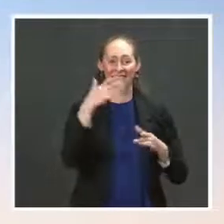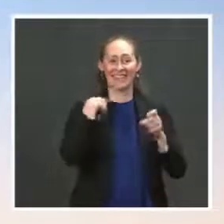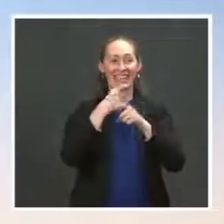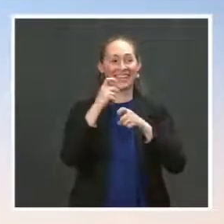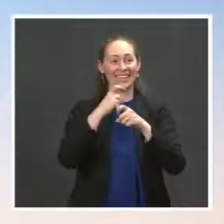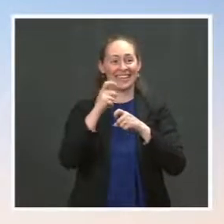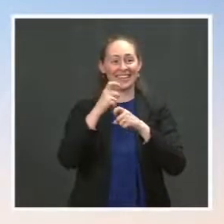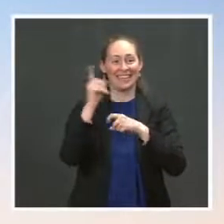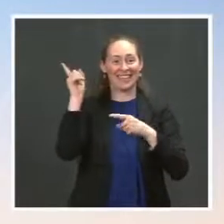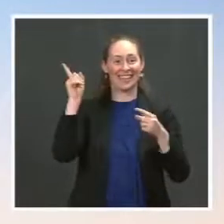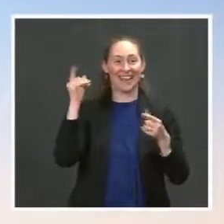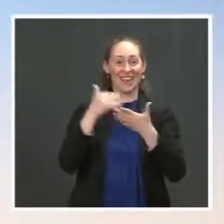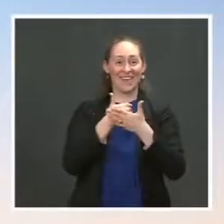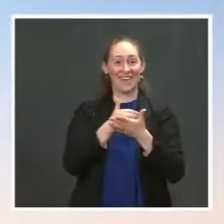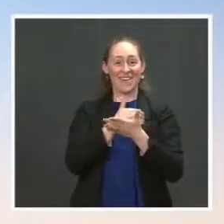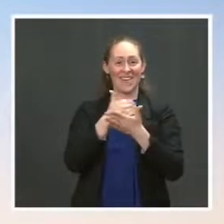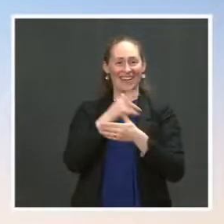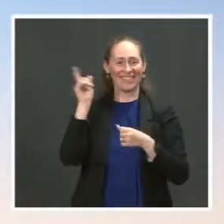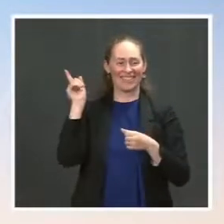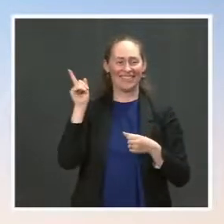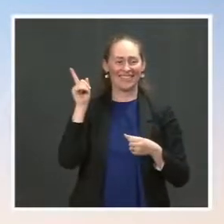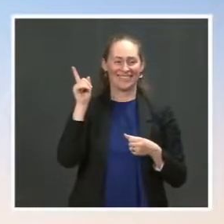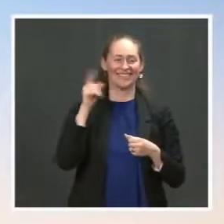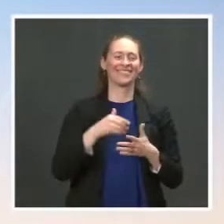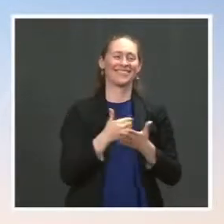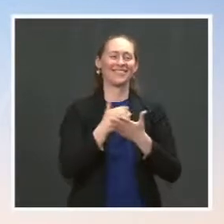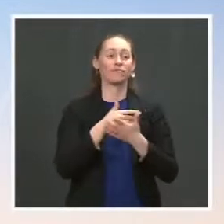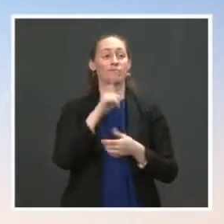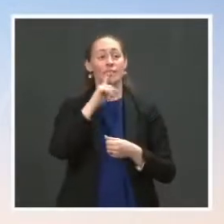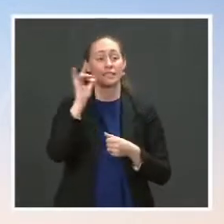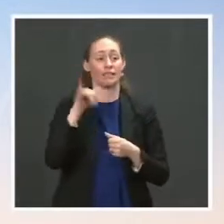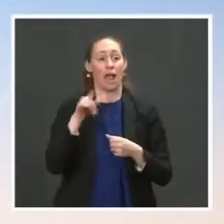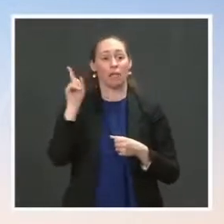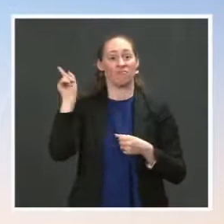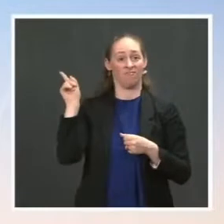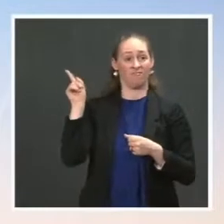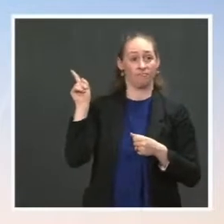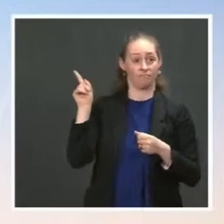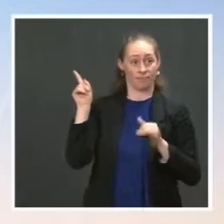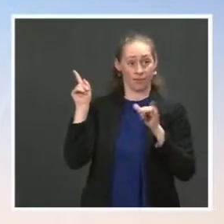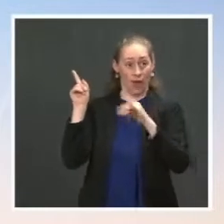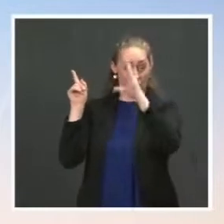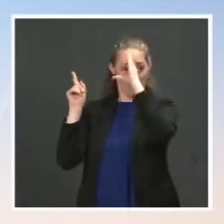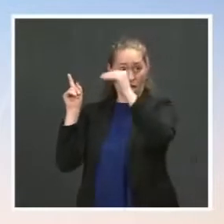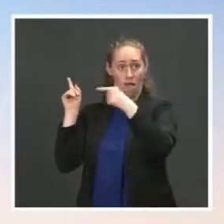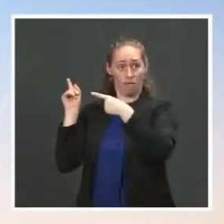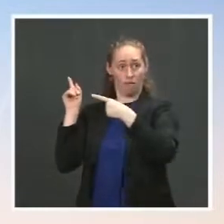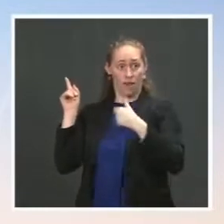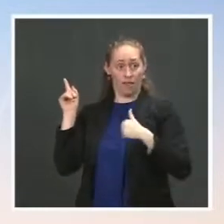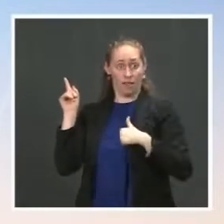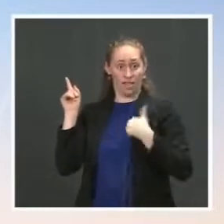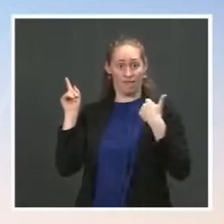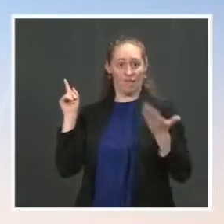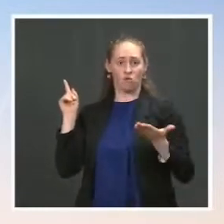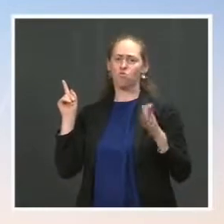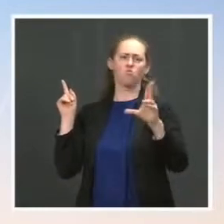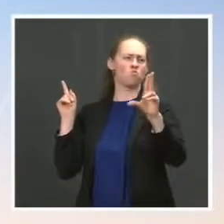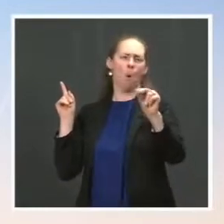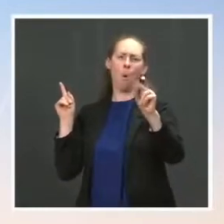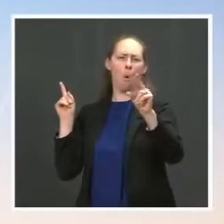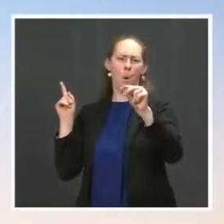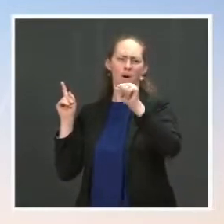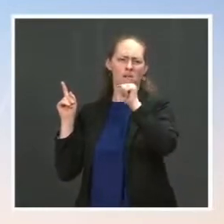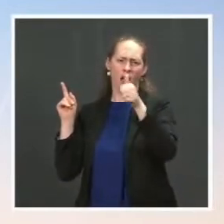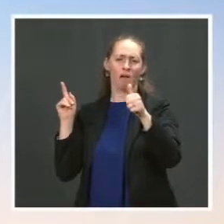is we are going to start taking a question from a regional reporter who does not live in Washington, can't be here. Many of you started your careers that